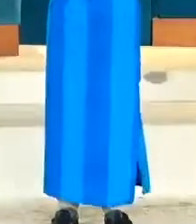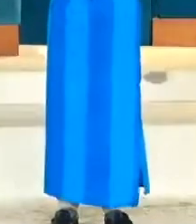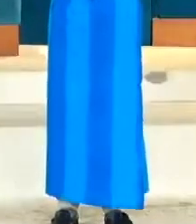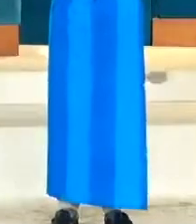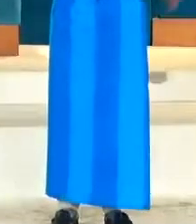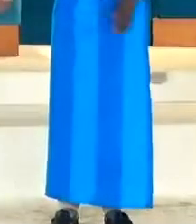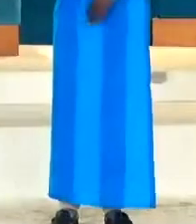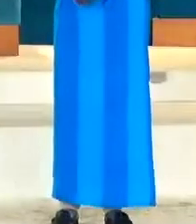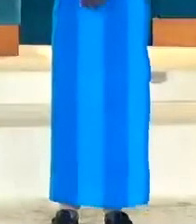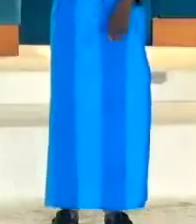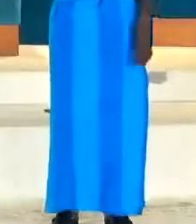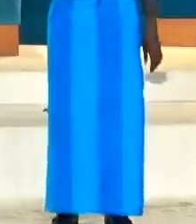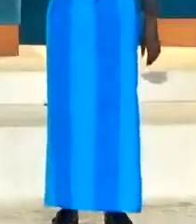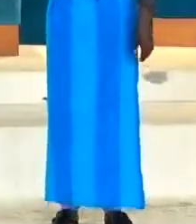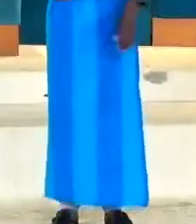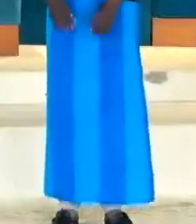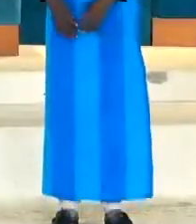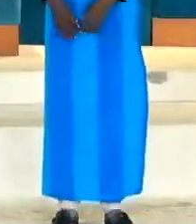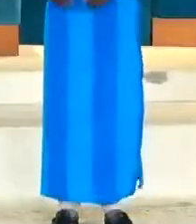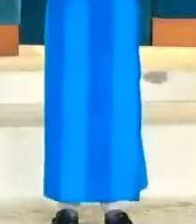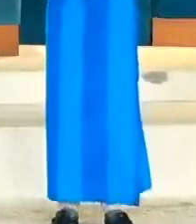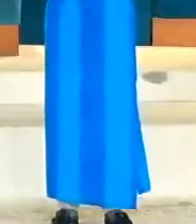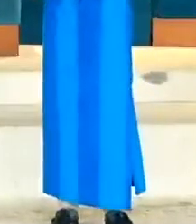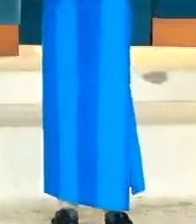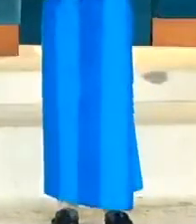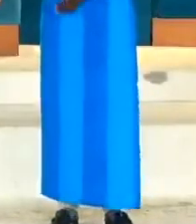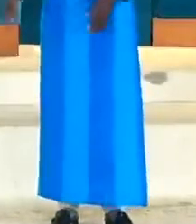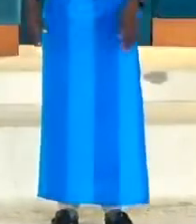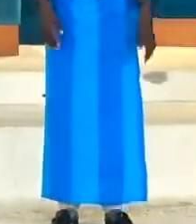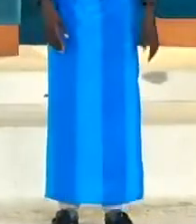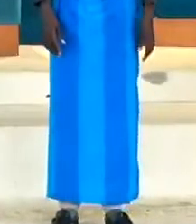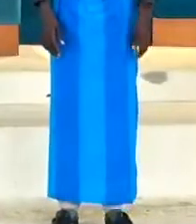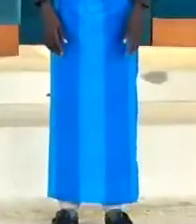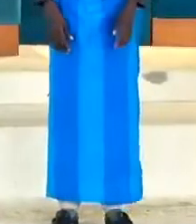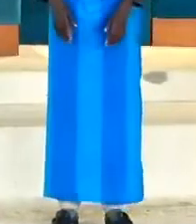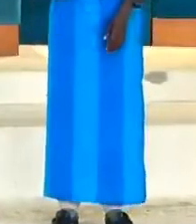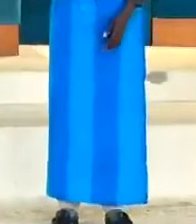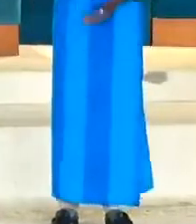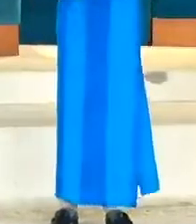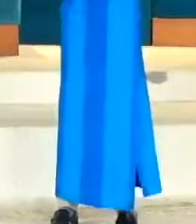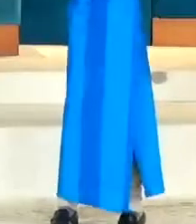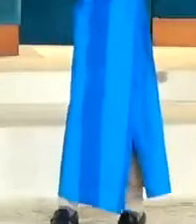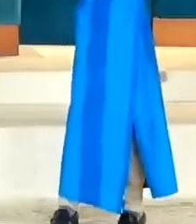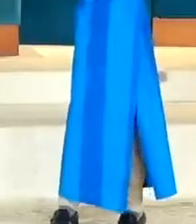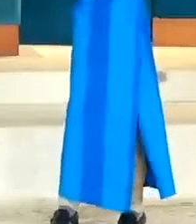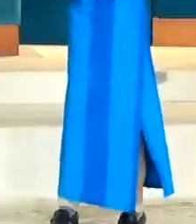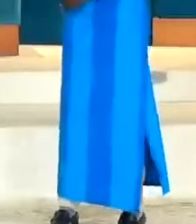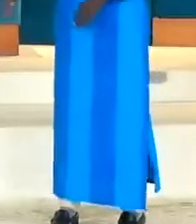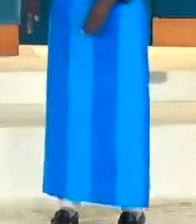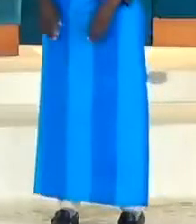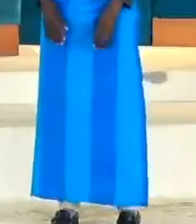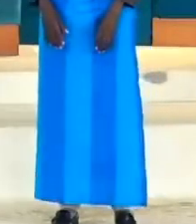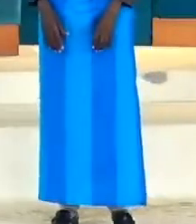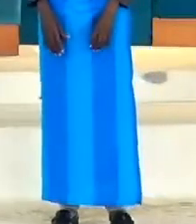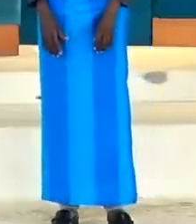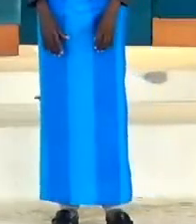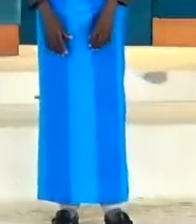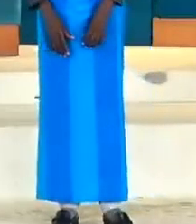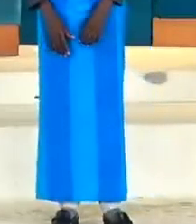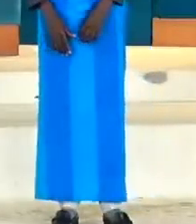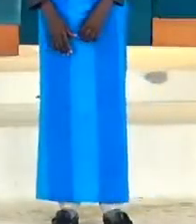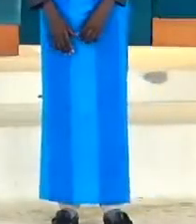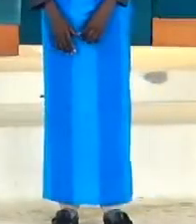for all Christians to be baptized? The floor is open for debate. Any member can go first.